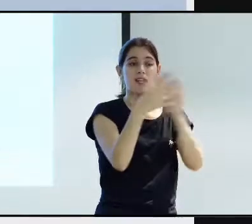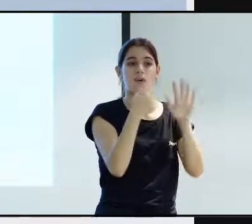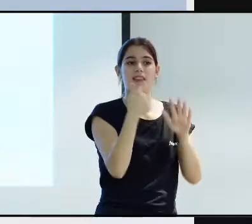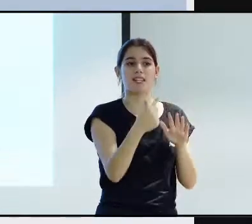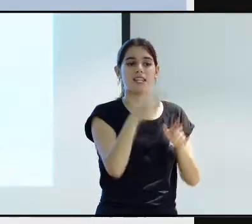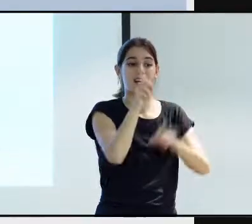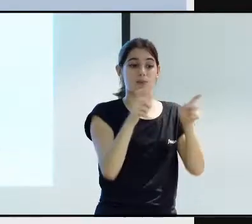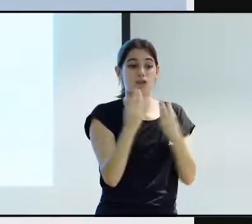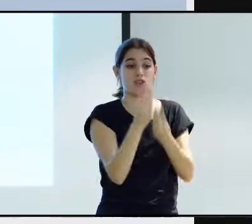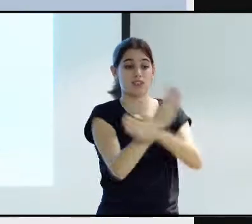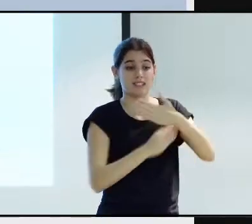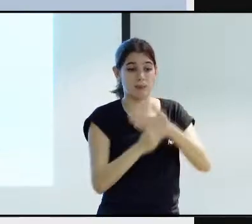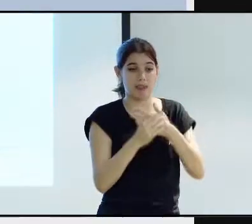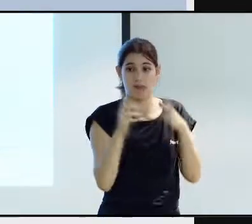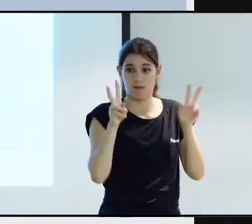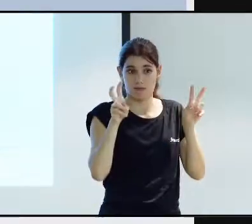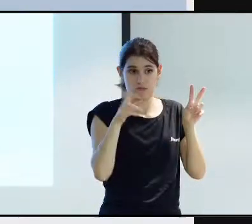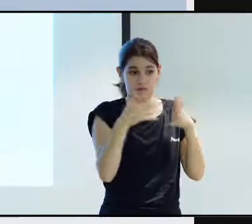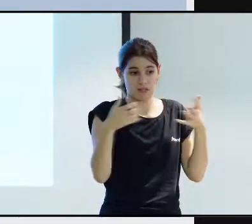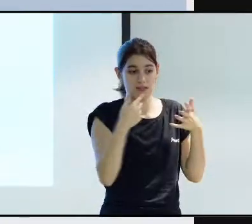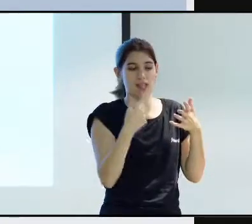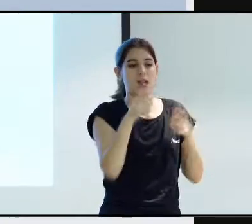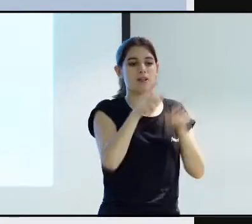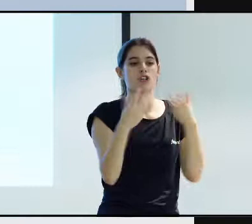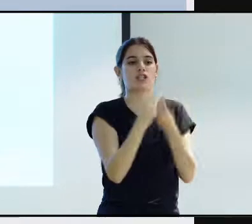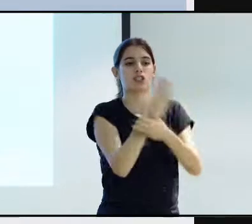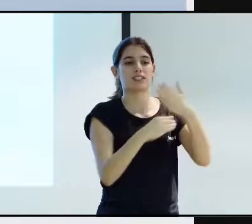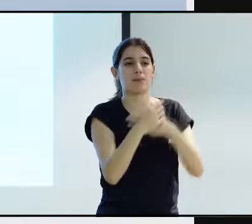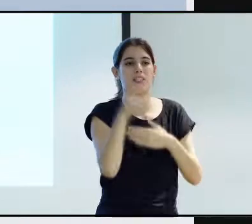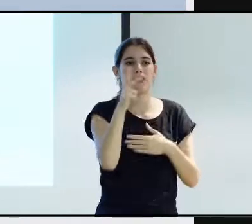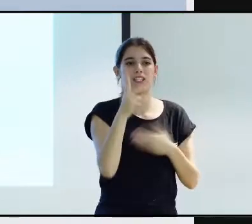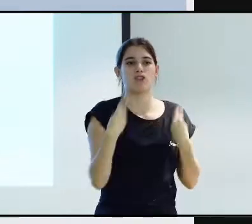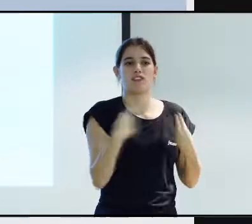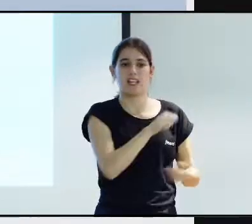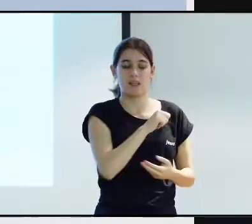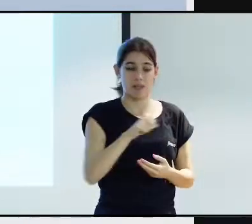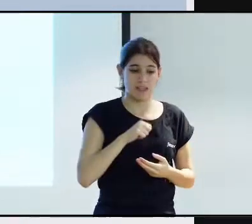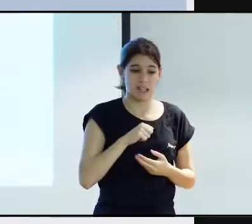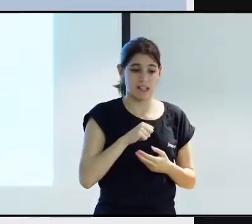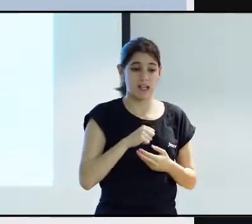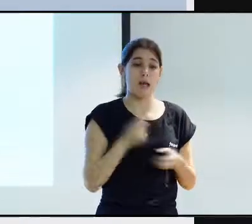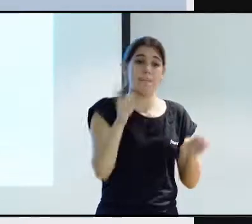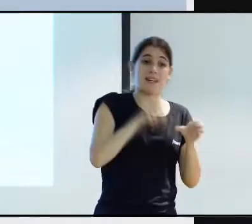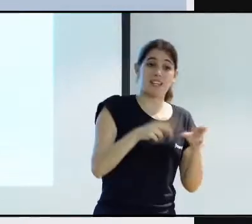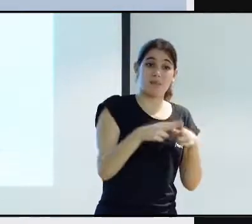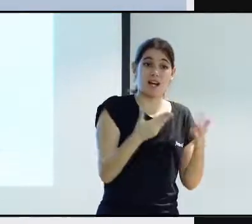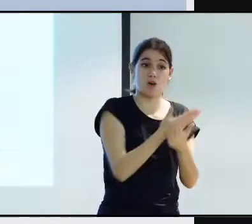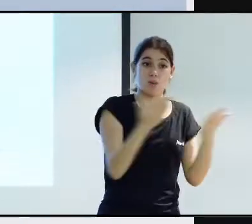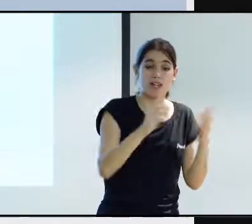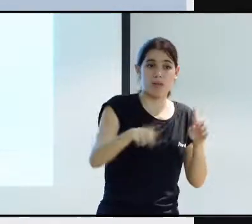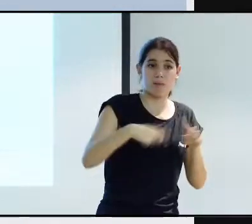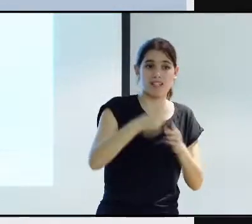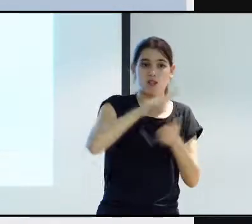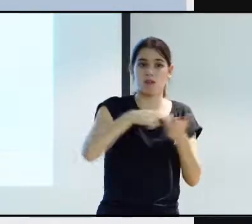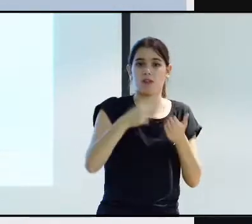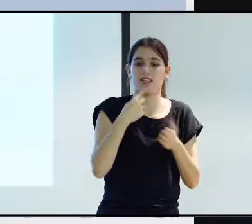that people with a functional or with disability, as the convention says, have the right to an independent